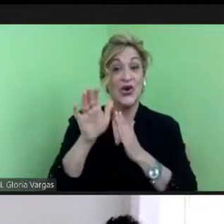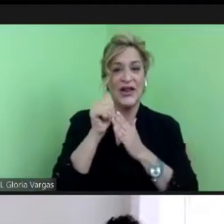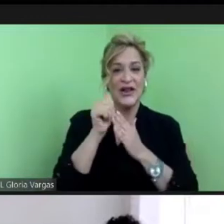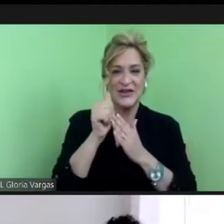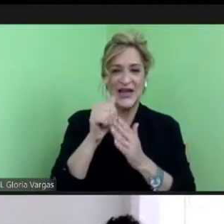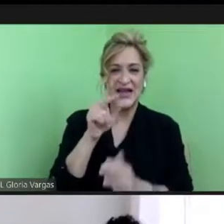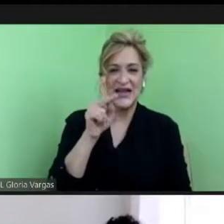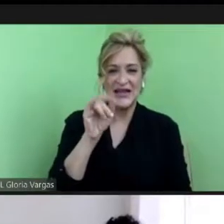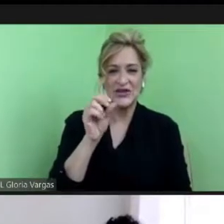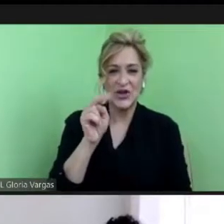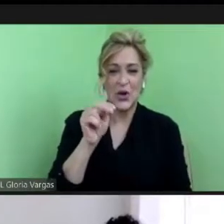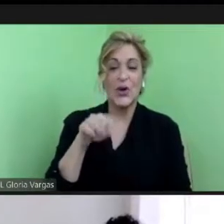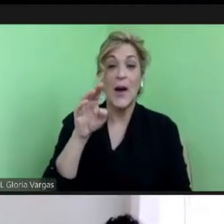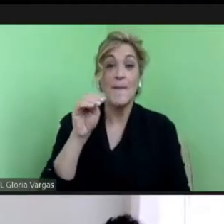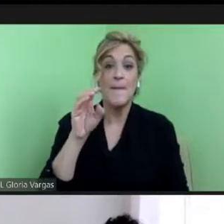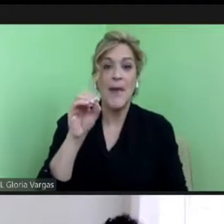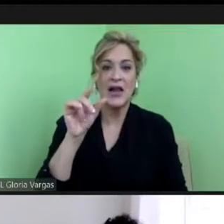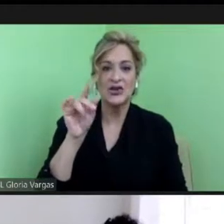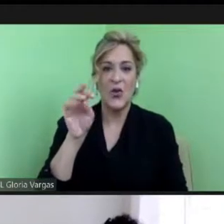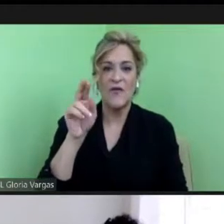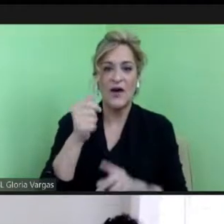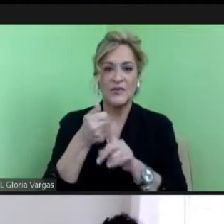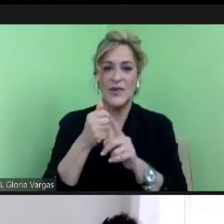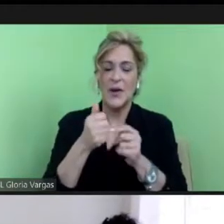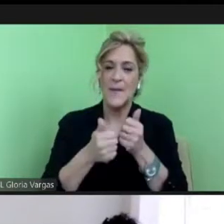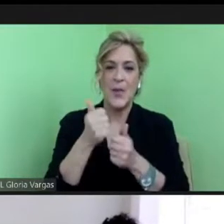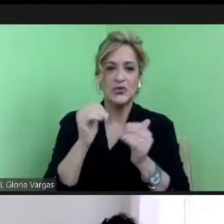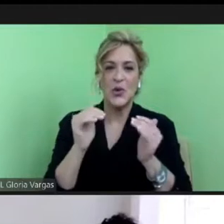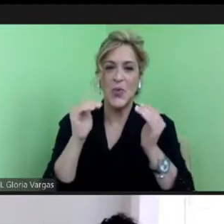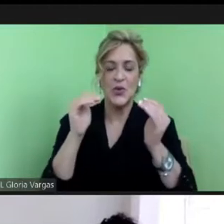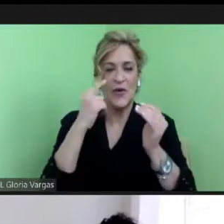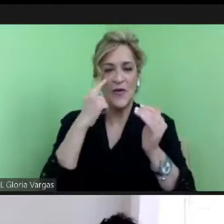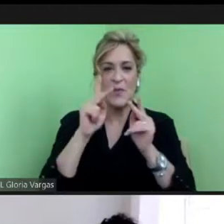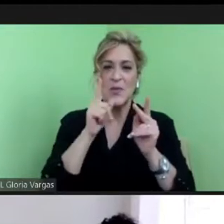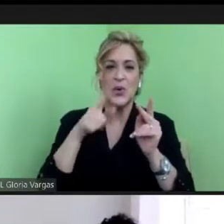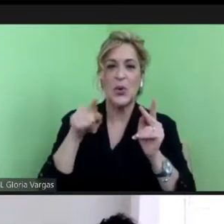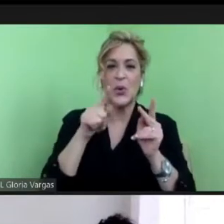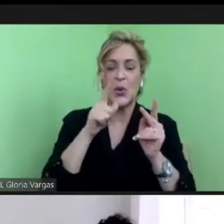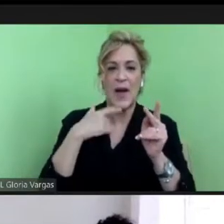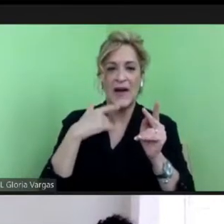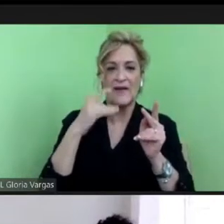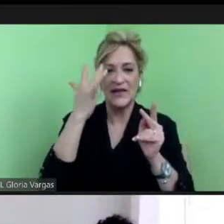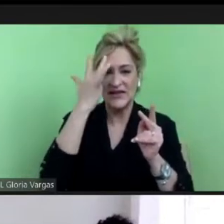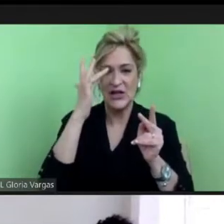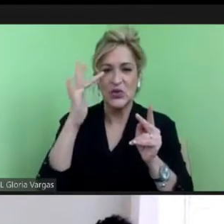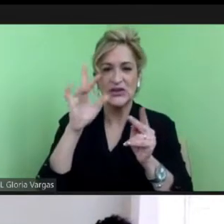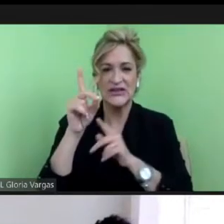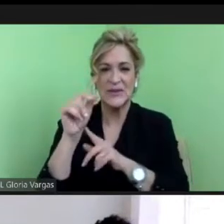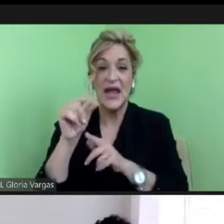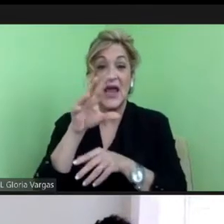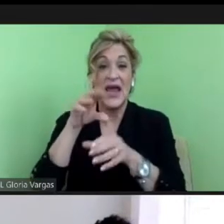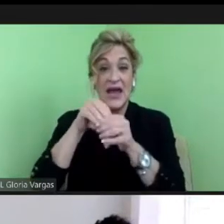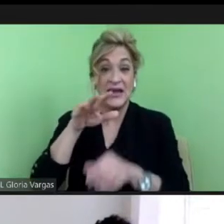main promoters of social inclusion of persons with intellectual disability in Moldova and throughout the